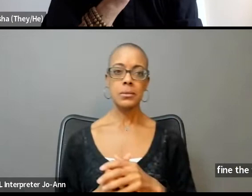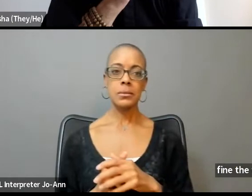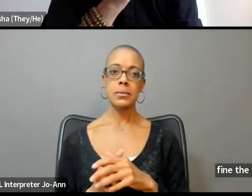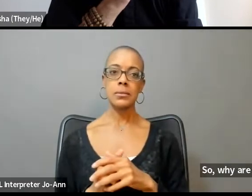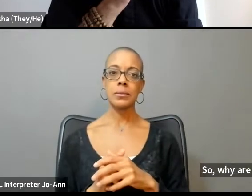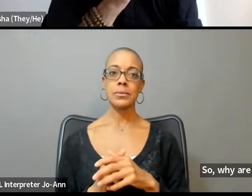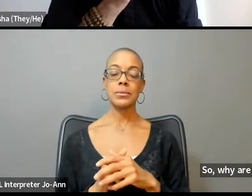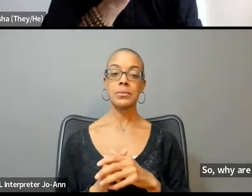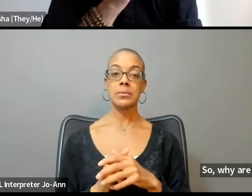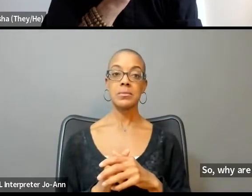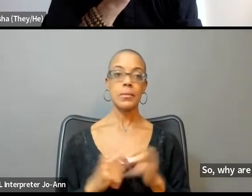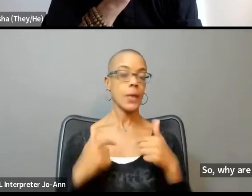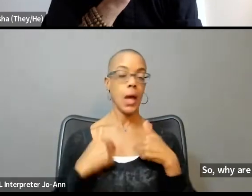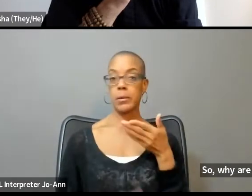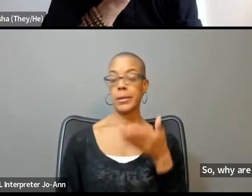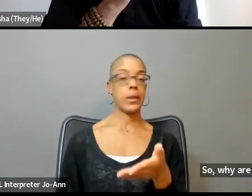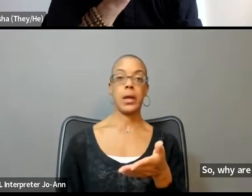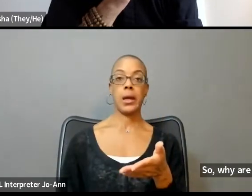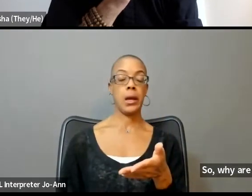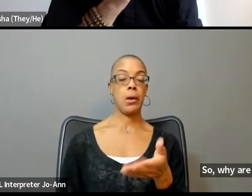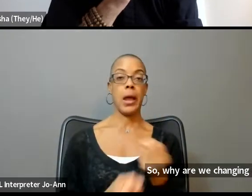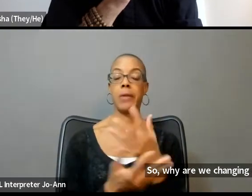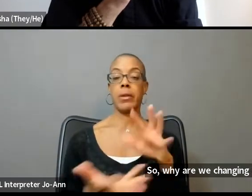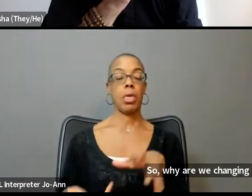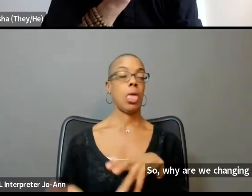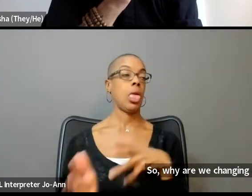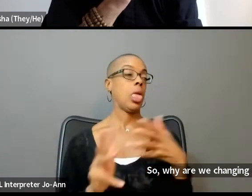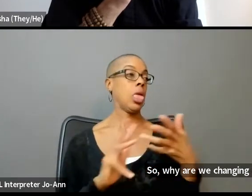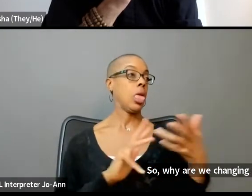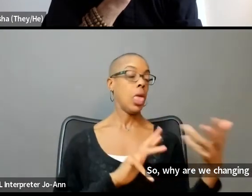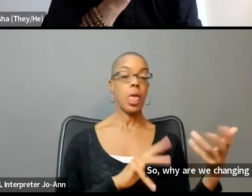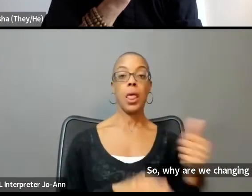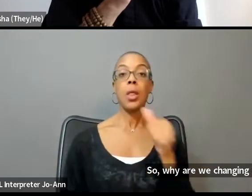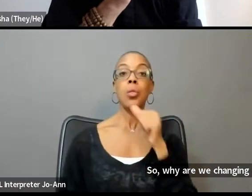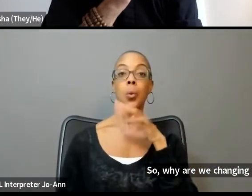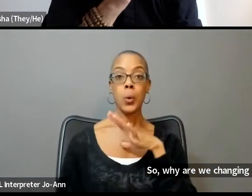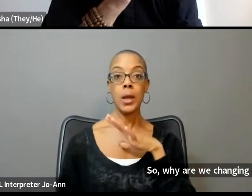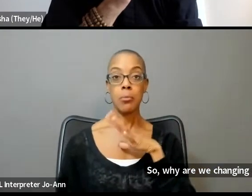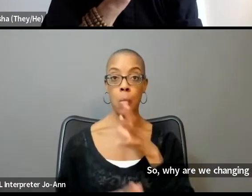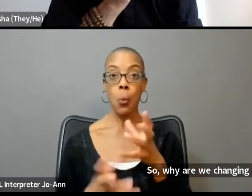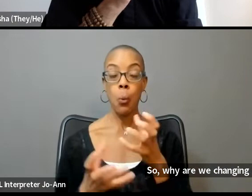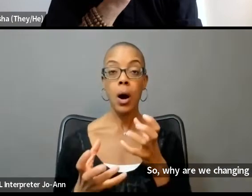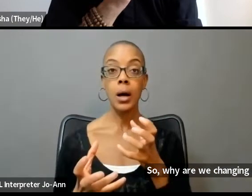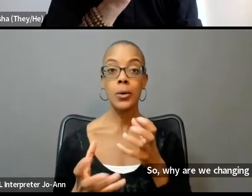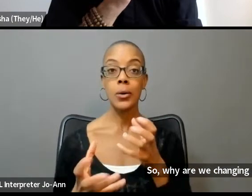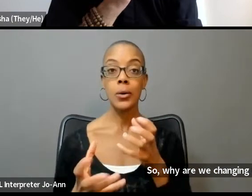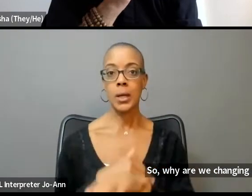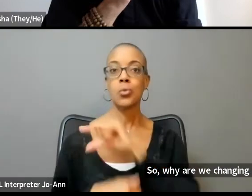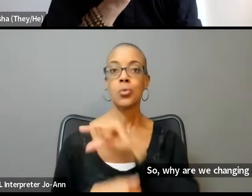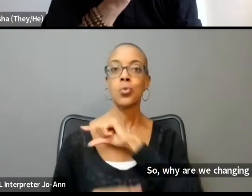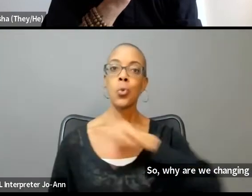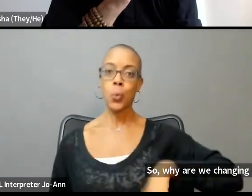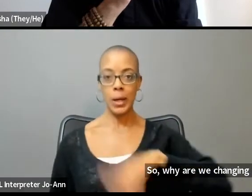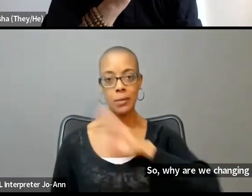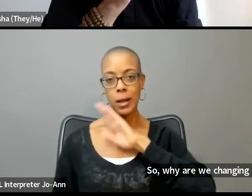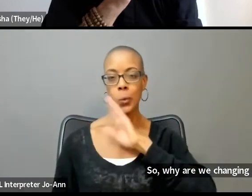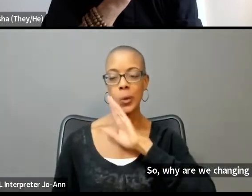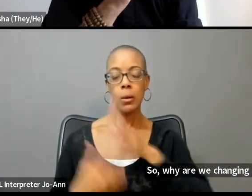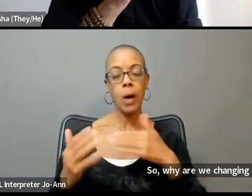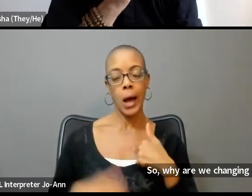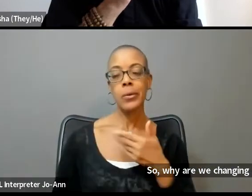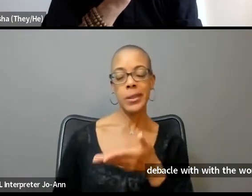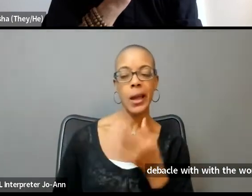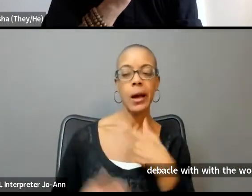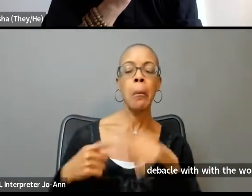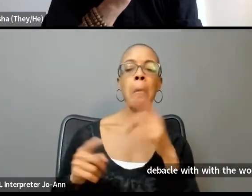I was around for the whole debacle with the women that wanted to get into the Queen of Halloween or whatever. And,